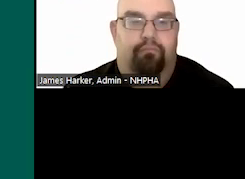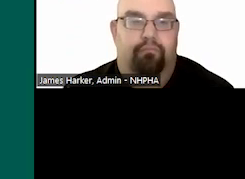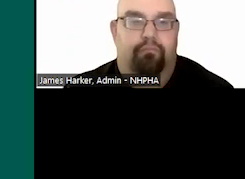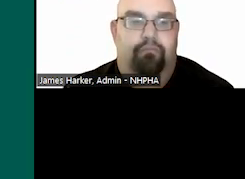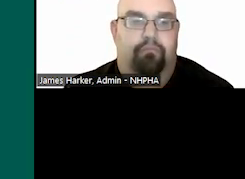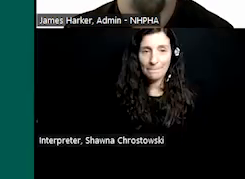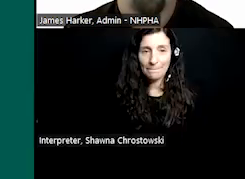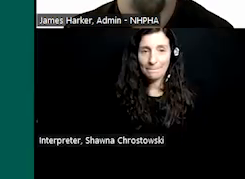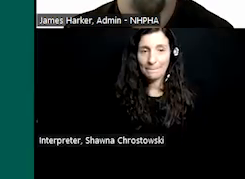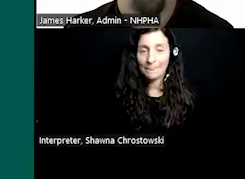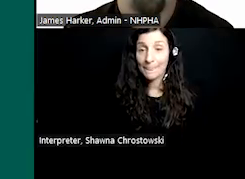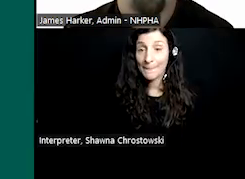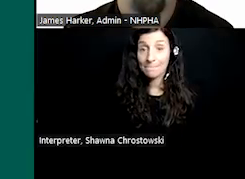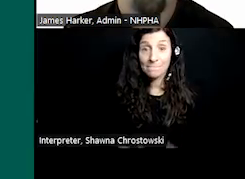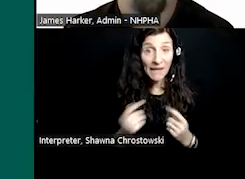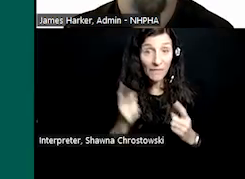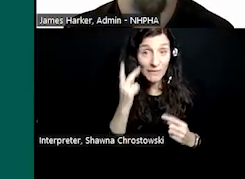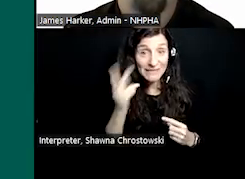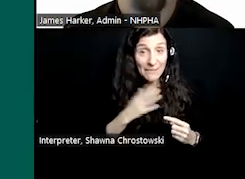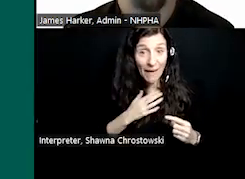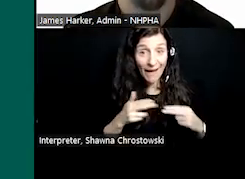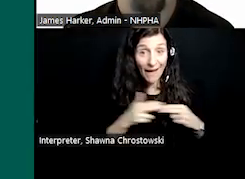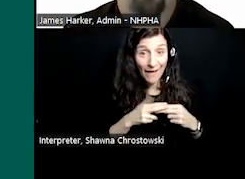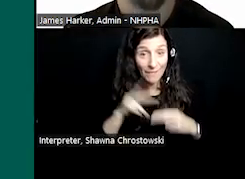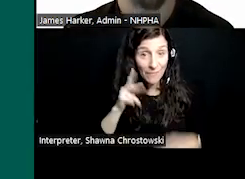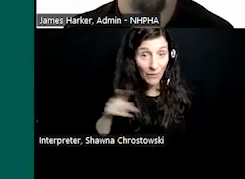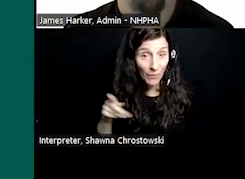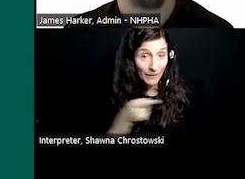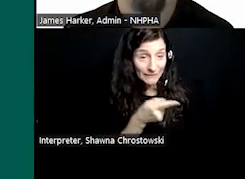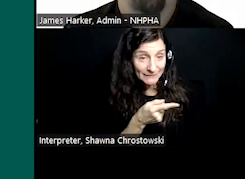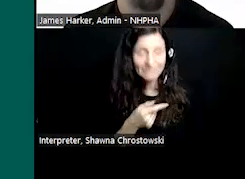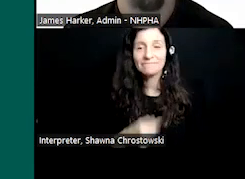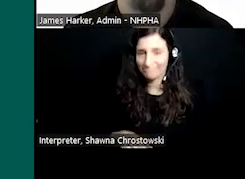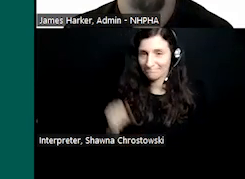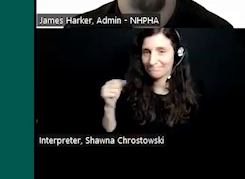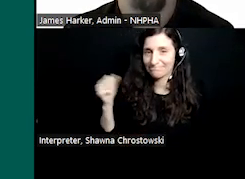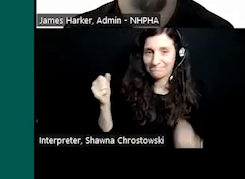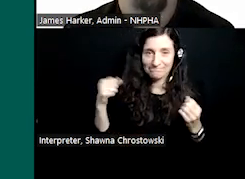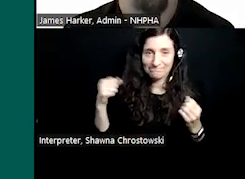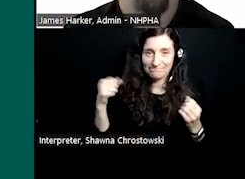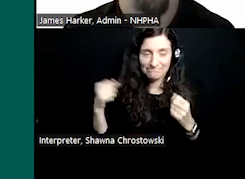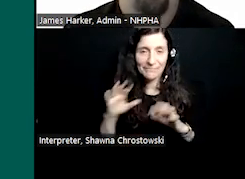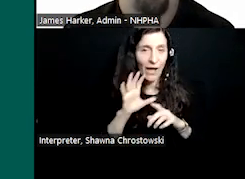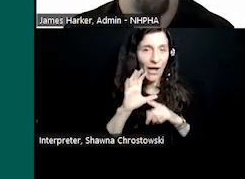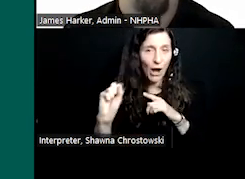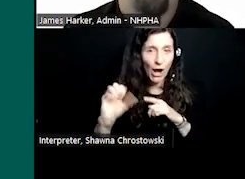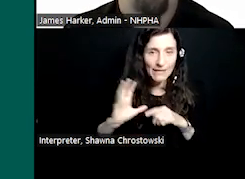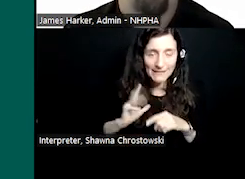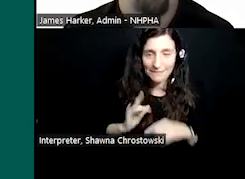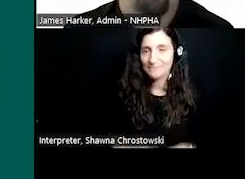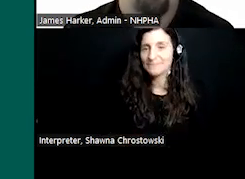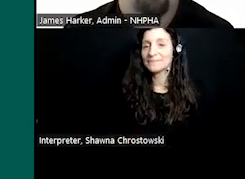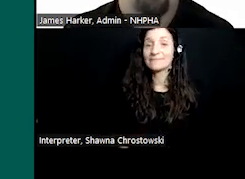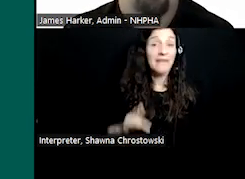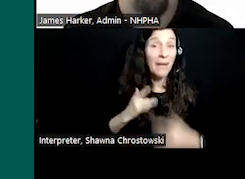Okay. Are you all seeing my presentation screen? Okay, awesome. Well, I'm so excited